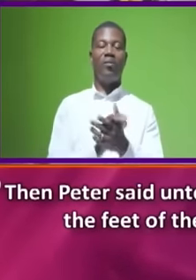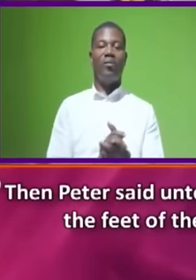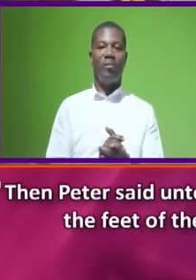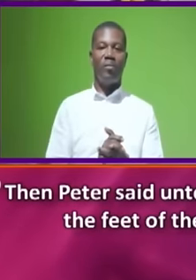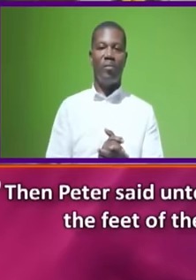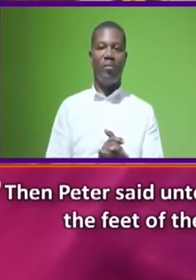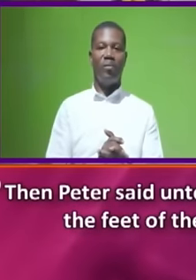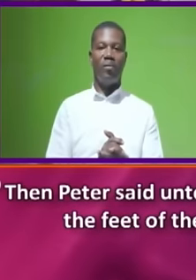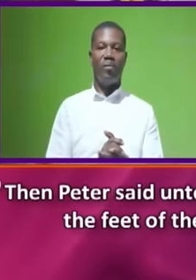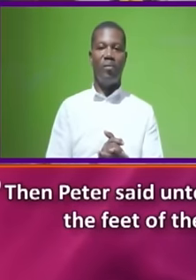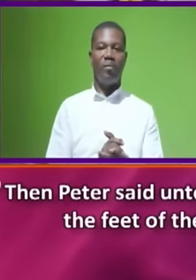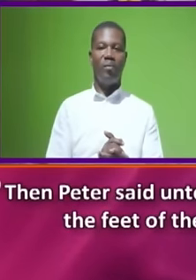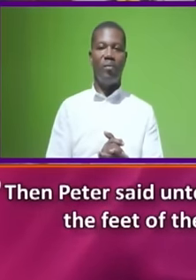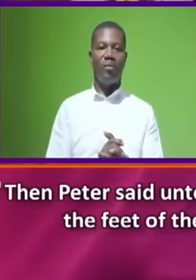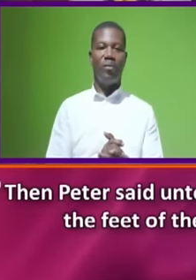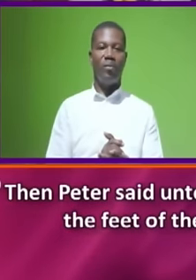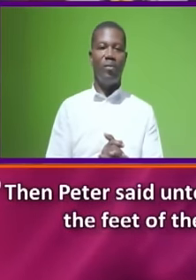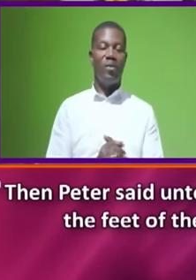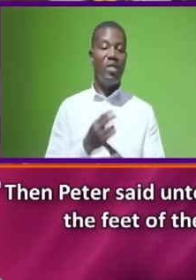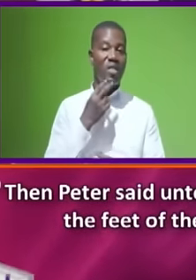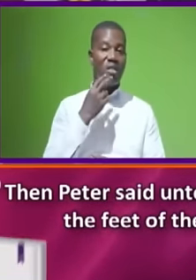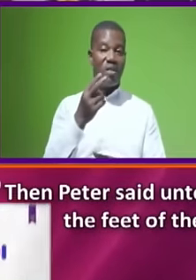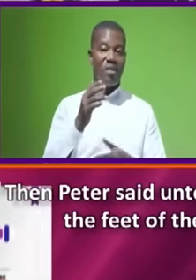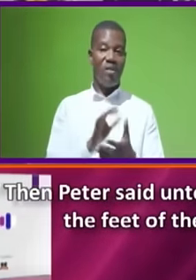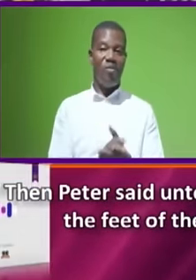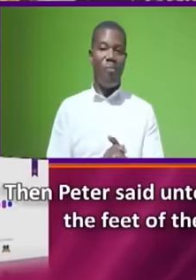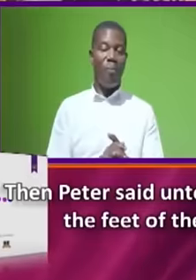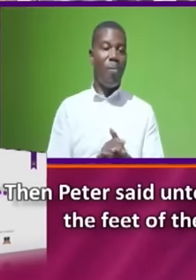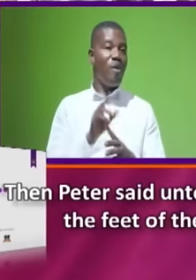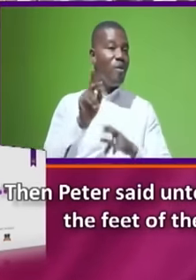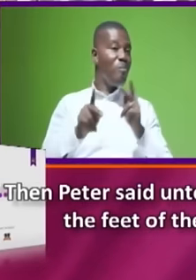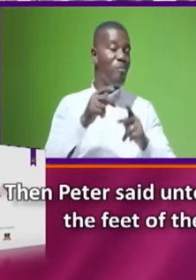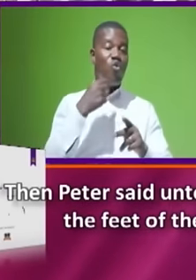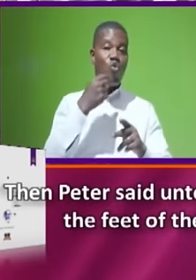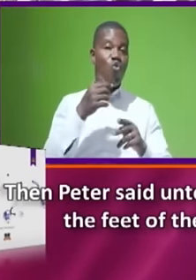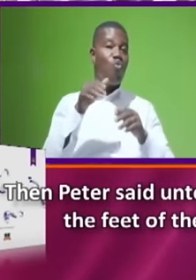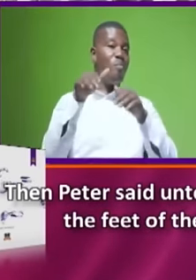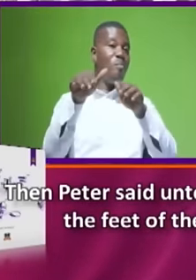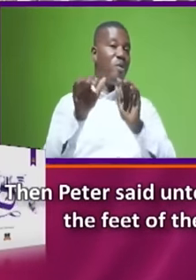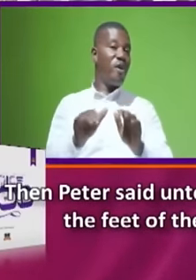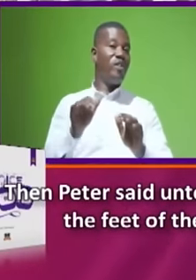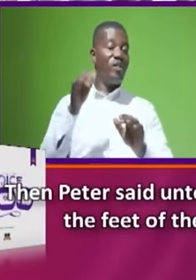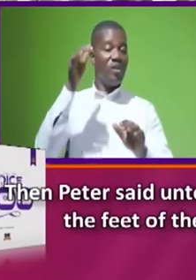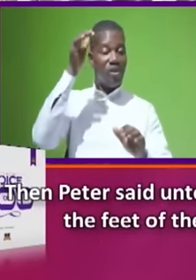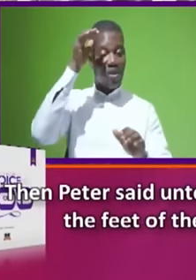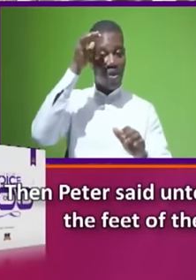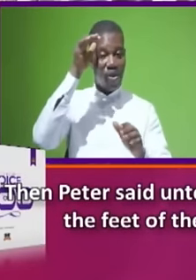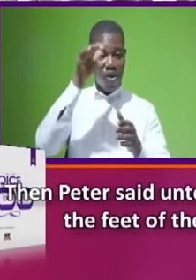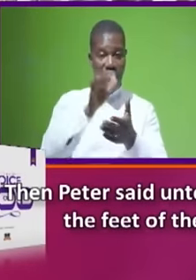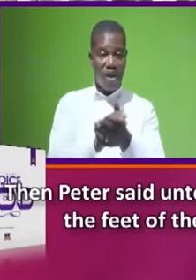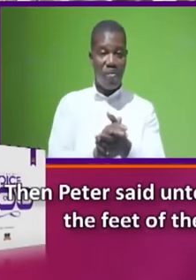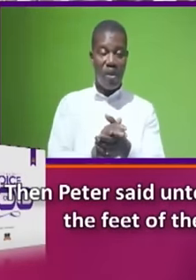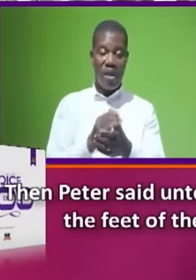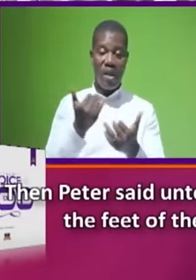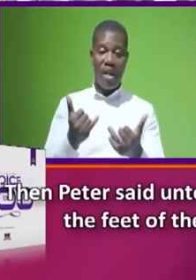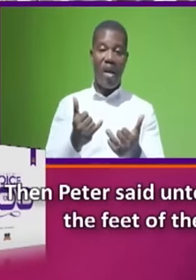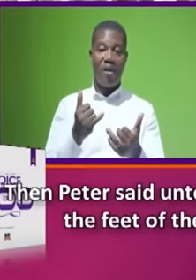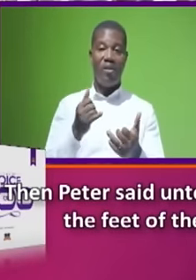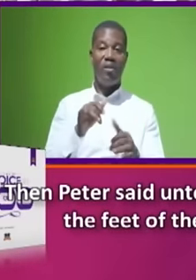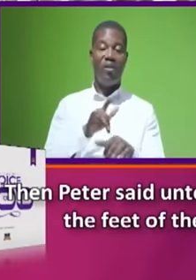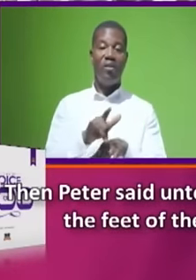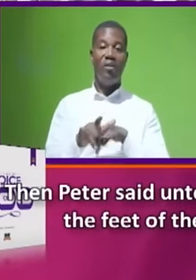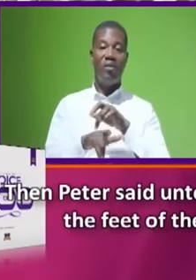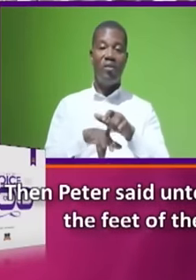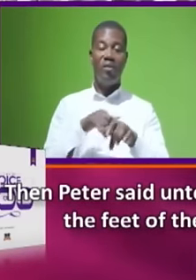buffer nashe. She. She. One hour, Kosia Wukru, one may Kosia Wukru, and 98 Yabubuano, and